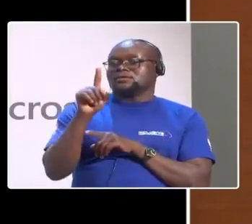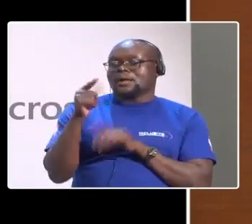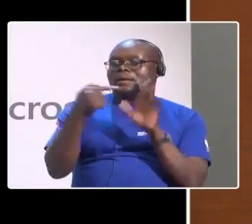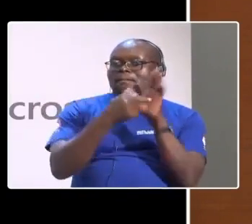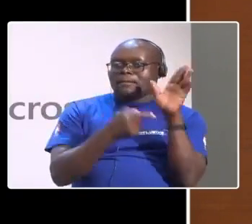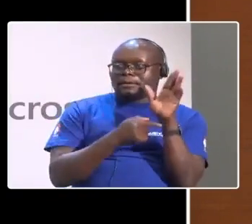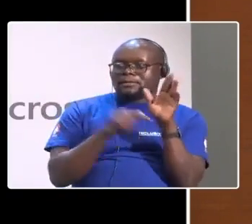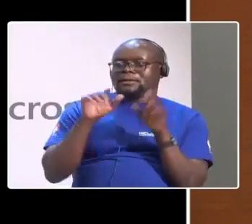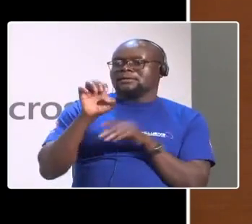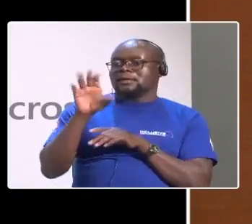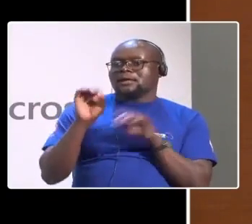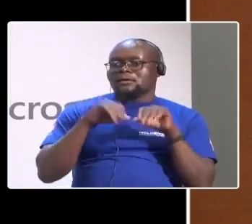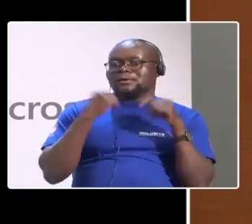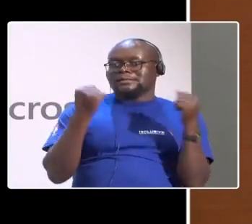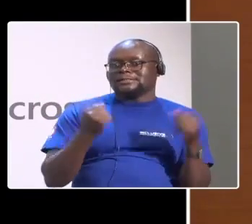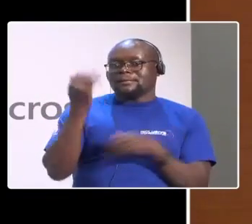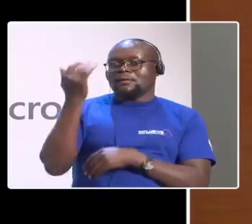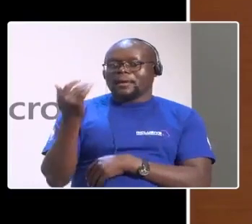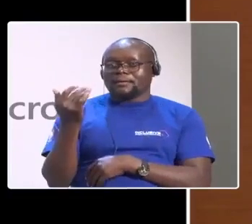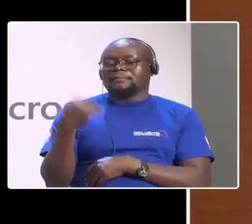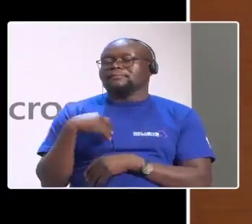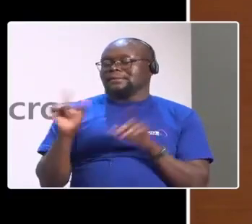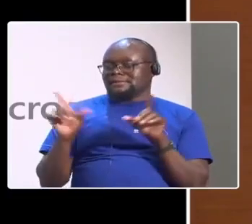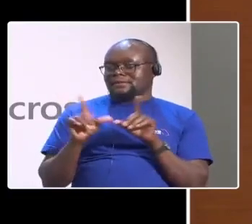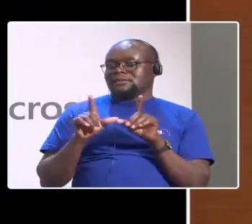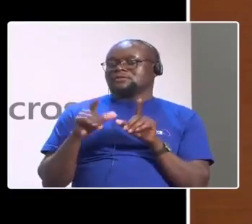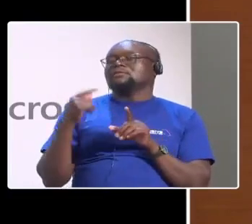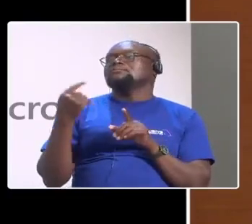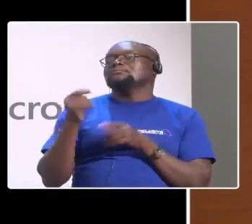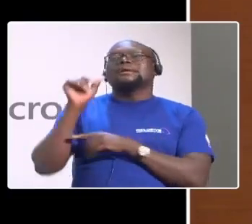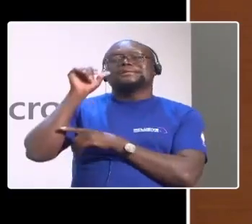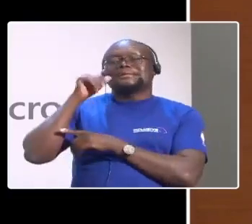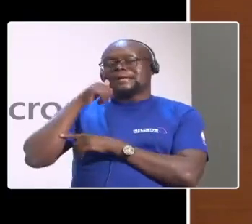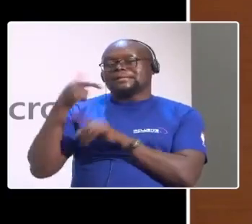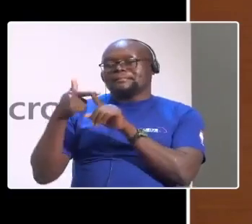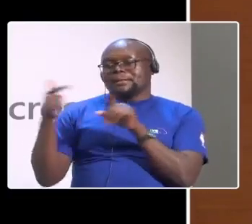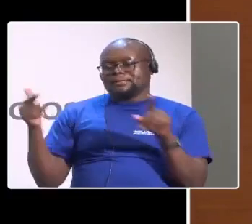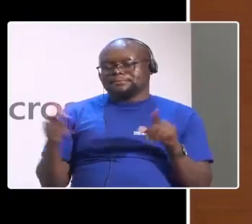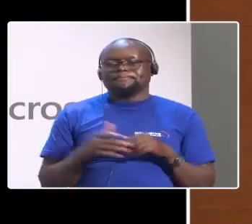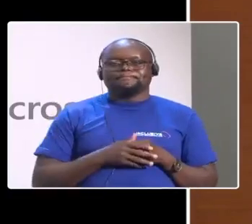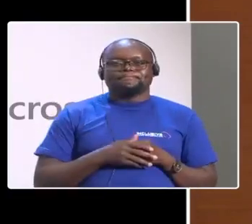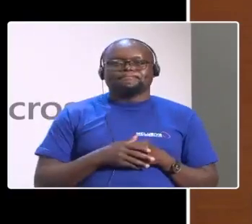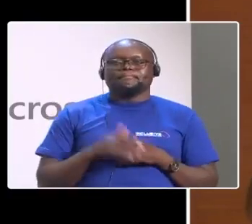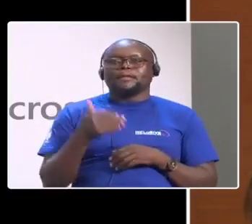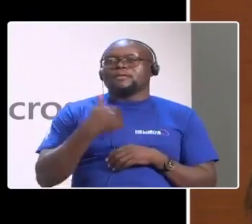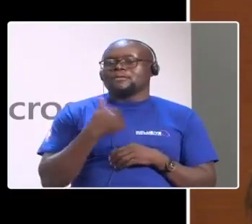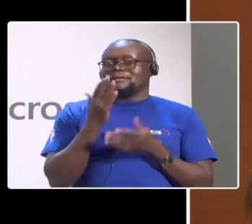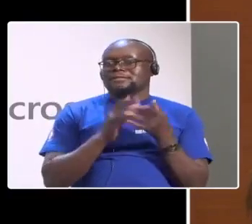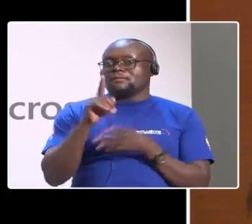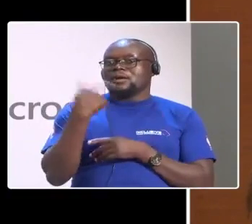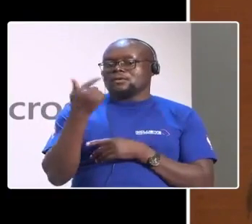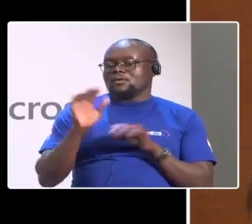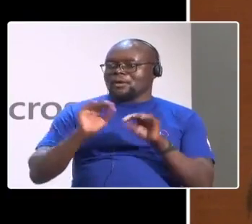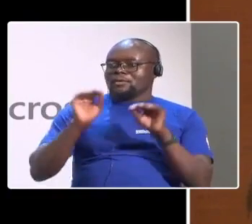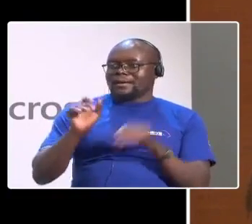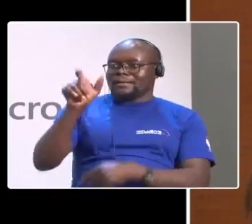in an ecosystem, because certification alone is nice, yeah, but you have somebody who educates